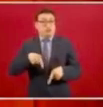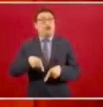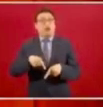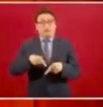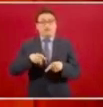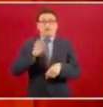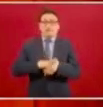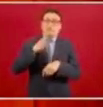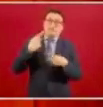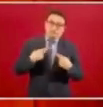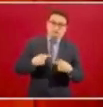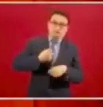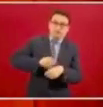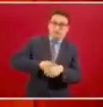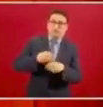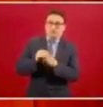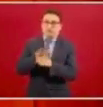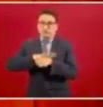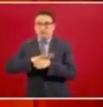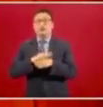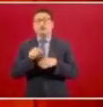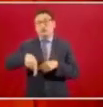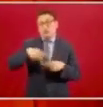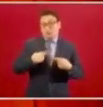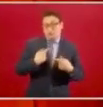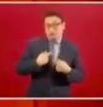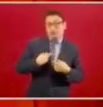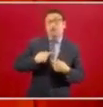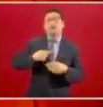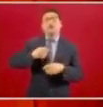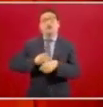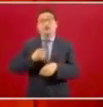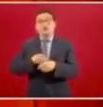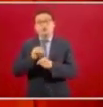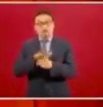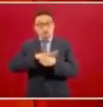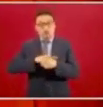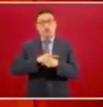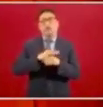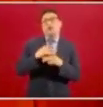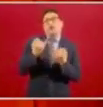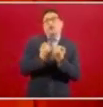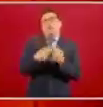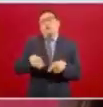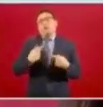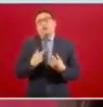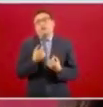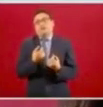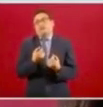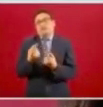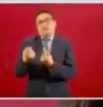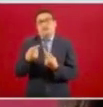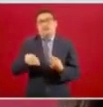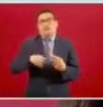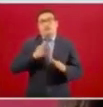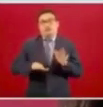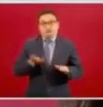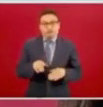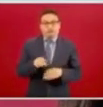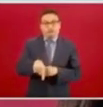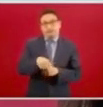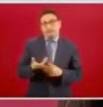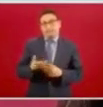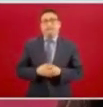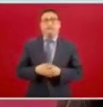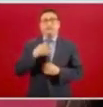lethality. Now Mexico exhibits a difference between as compared to other